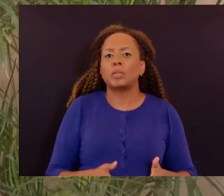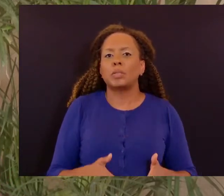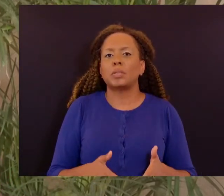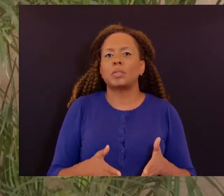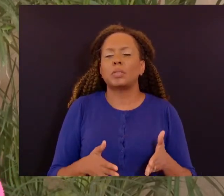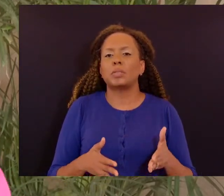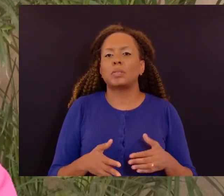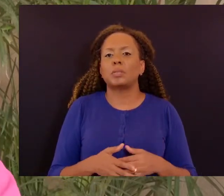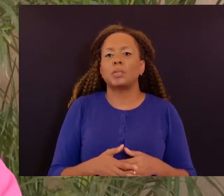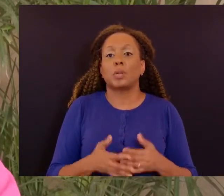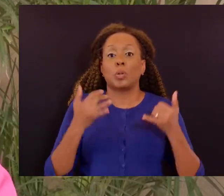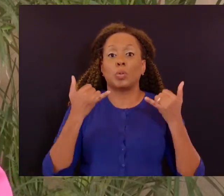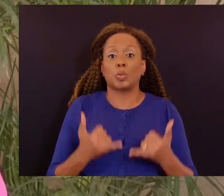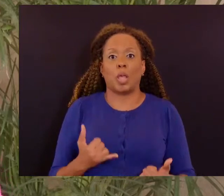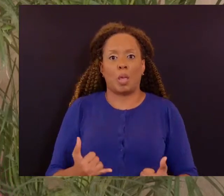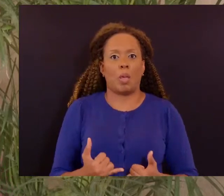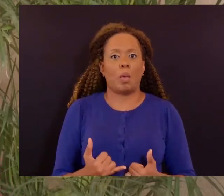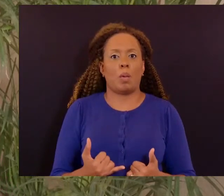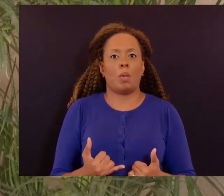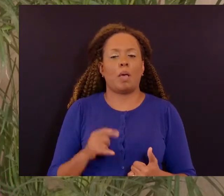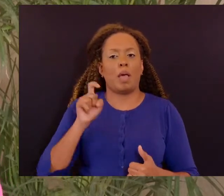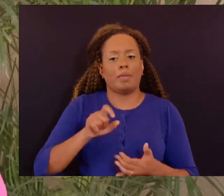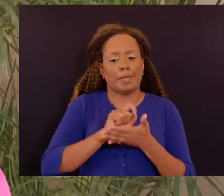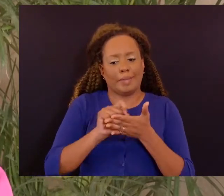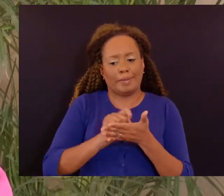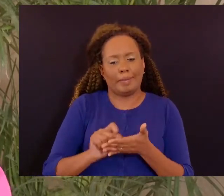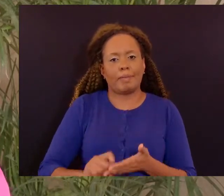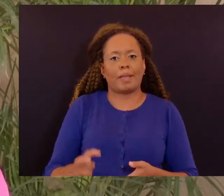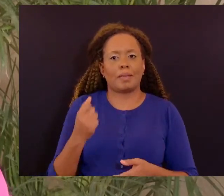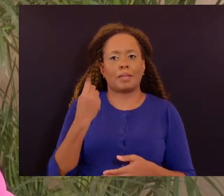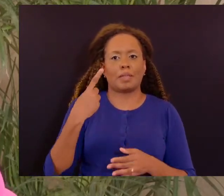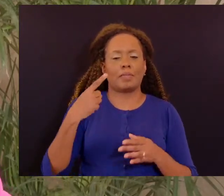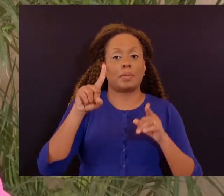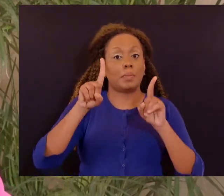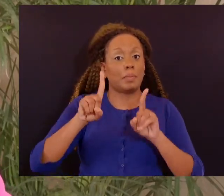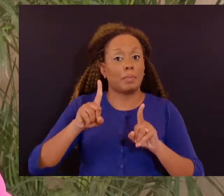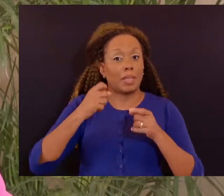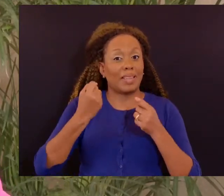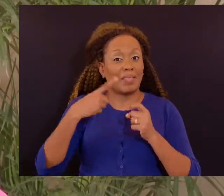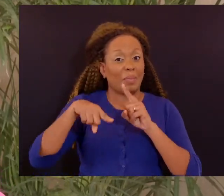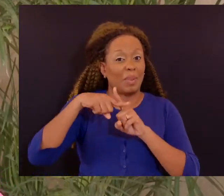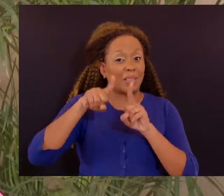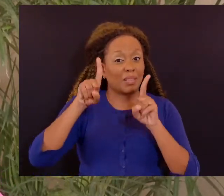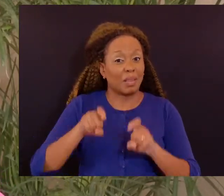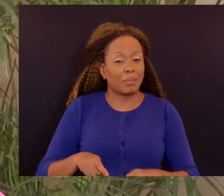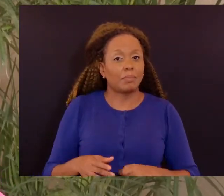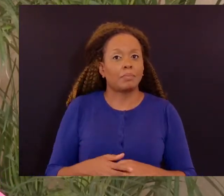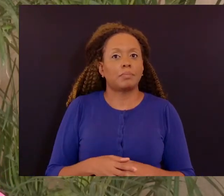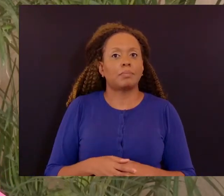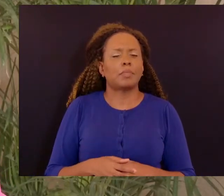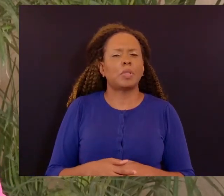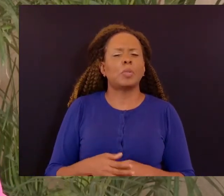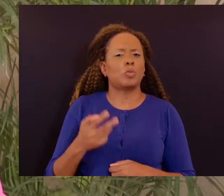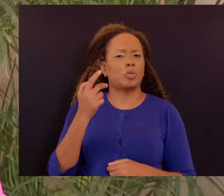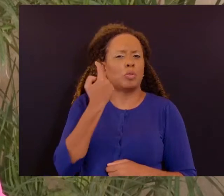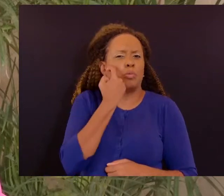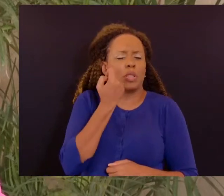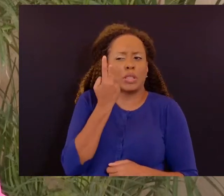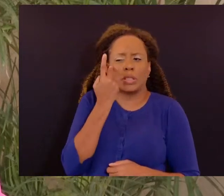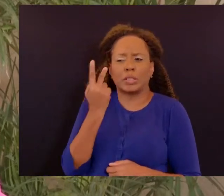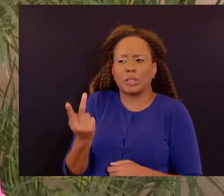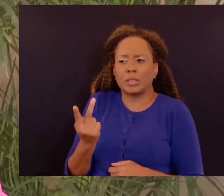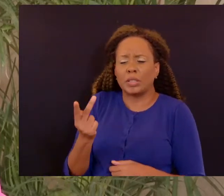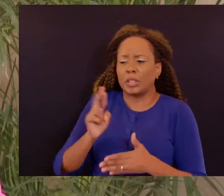on what we have been told by the Chief Education Officer, their performance in the assessment that we have given them has